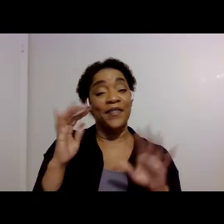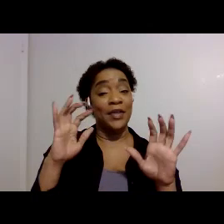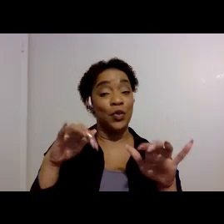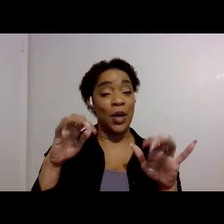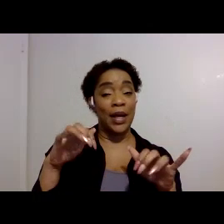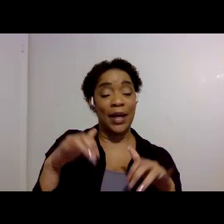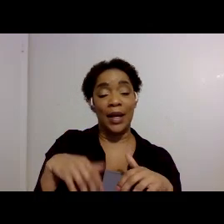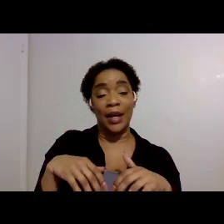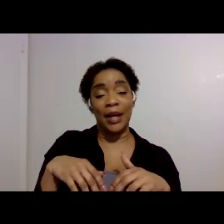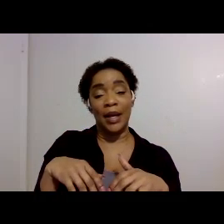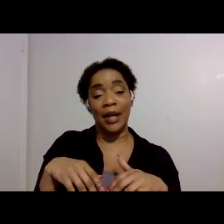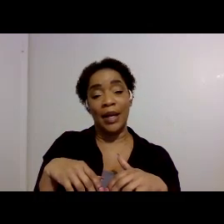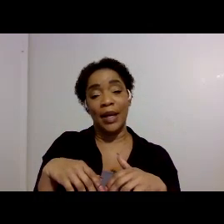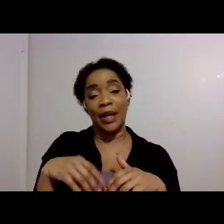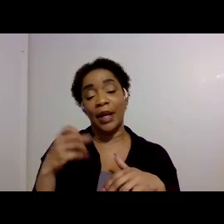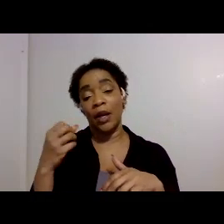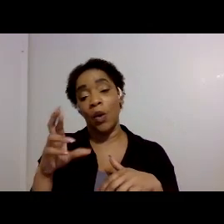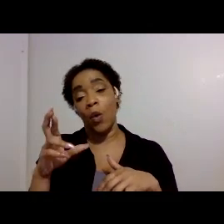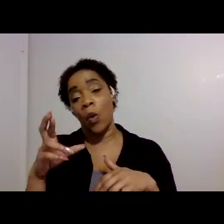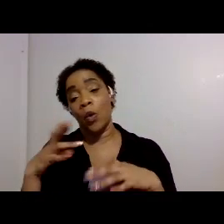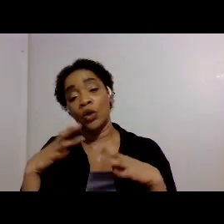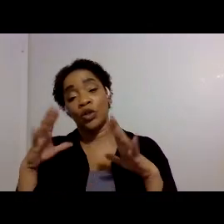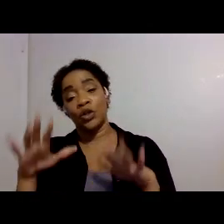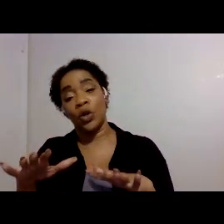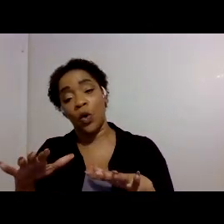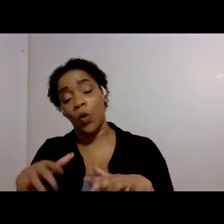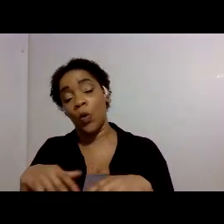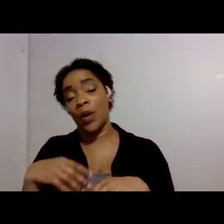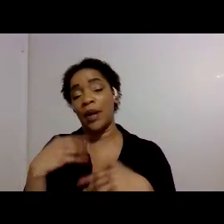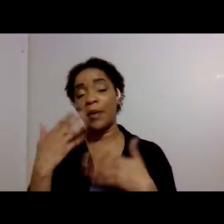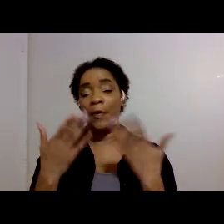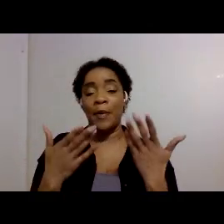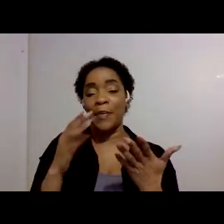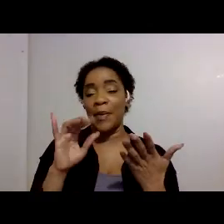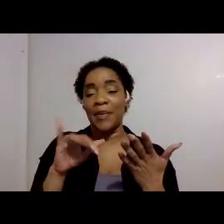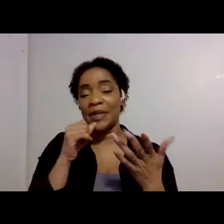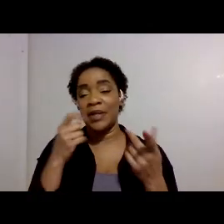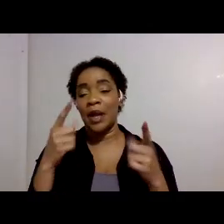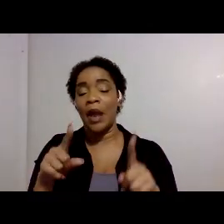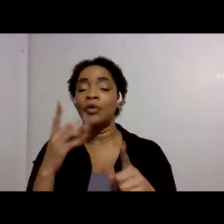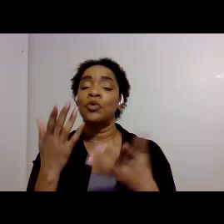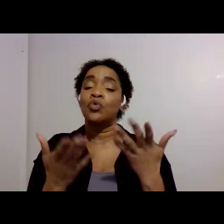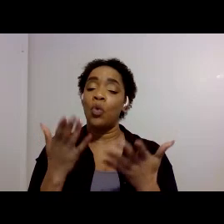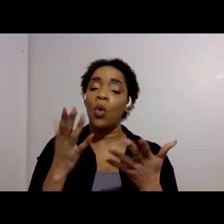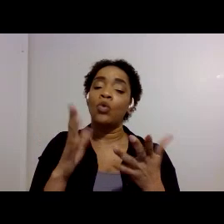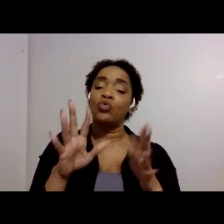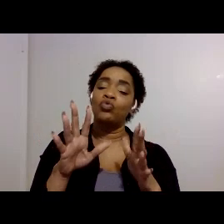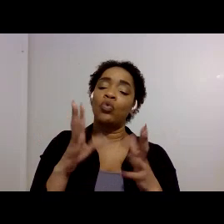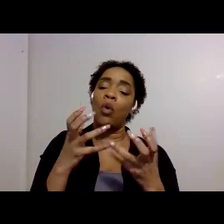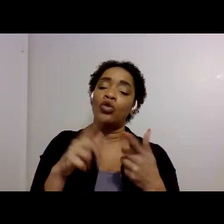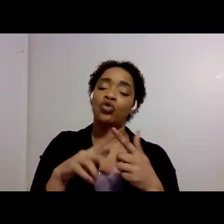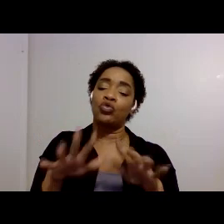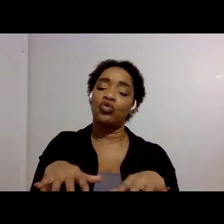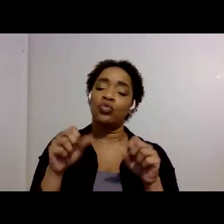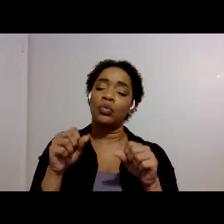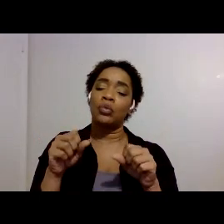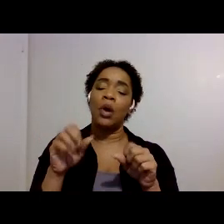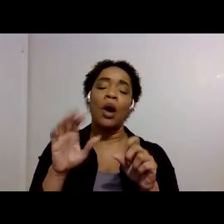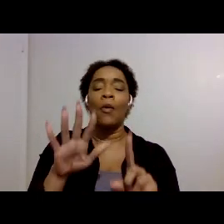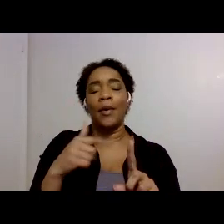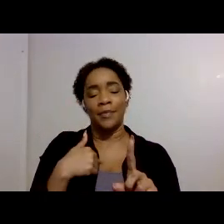an incident because of snow outside." Try to conduct these your drills or evaluations during all times, all parts of the